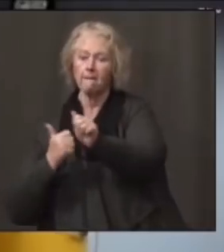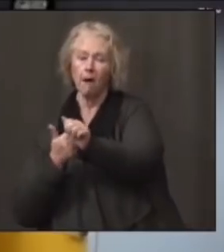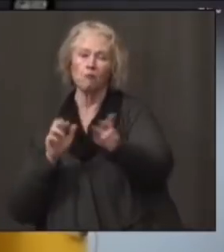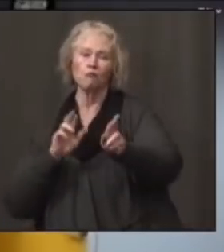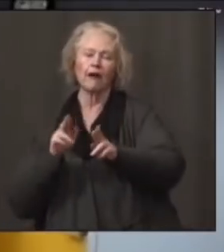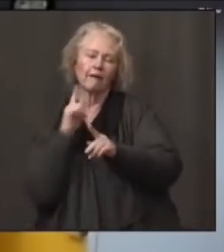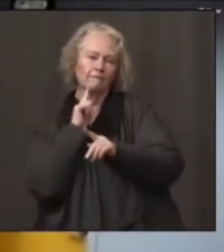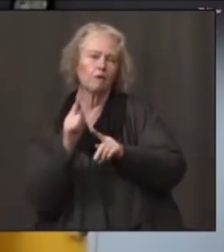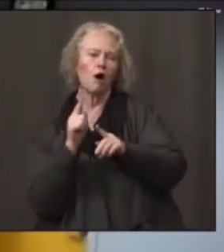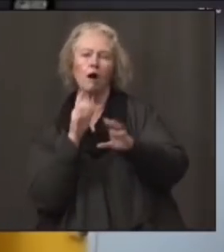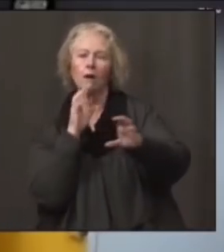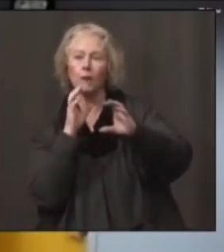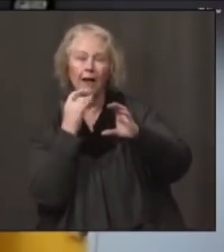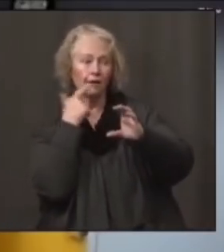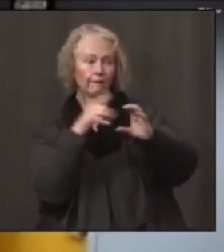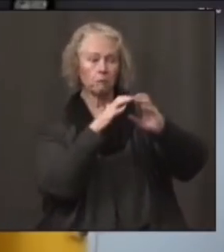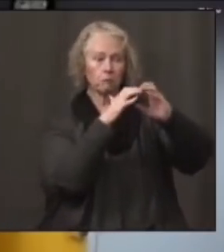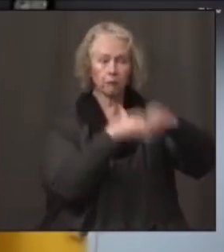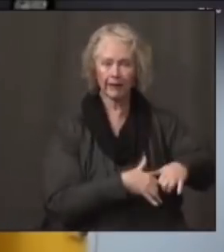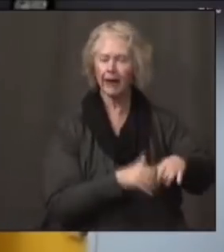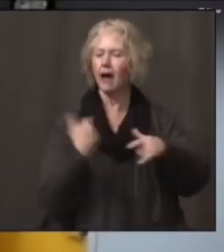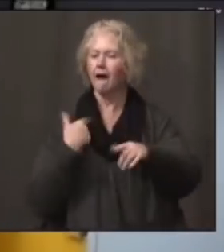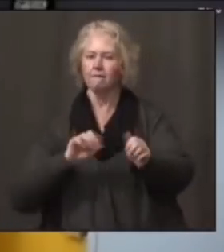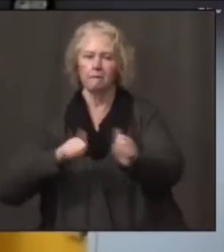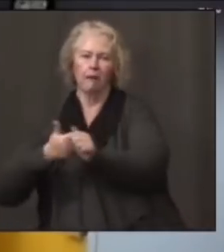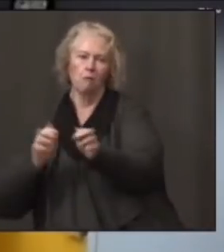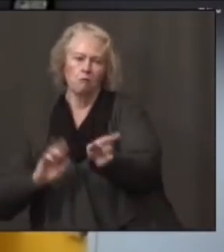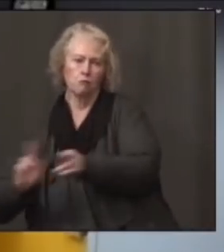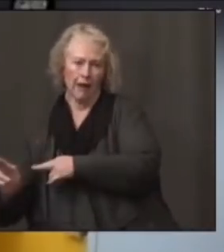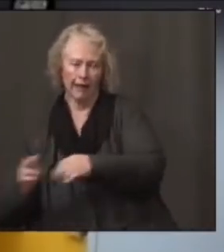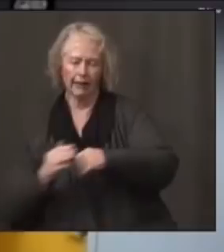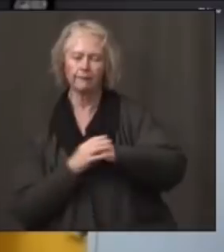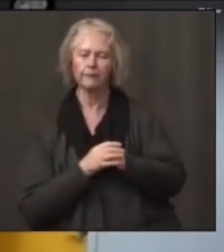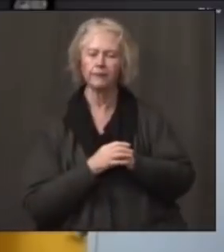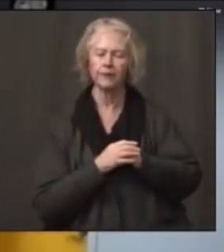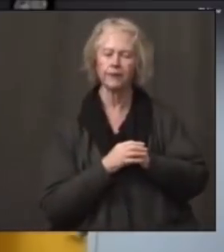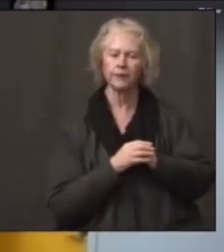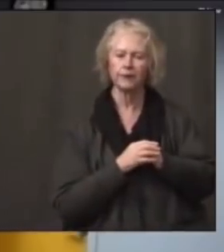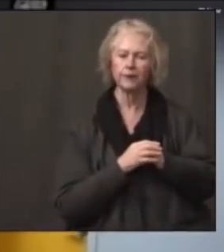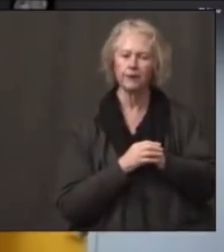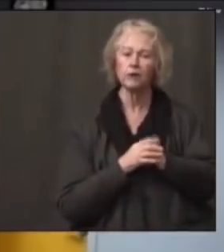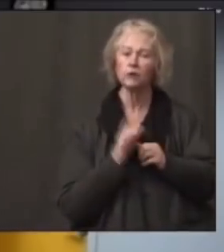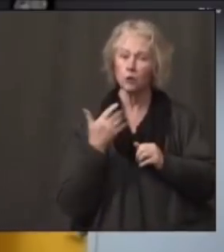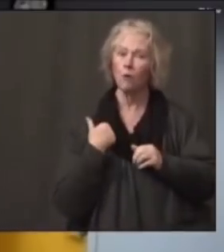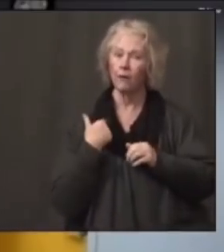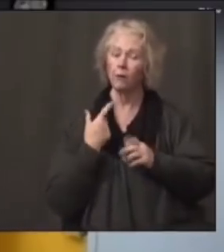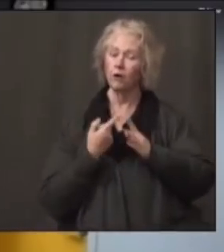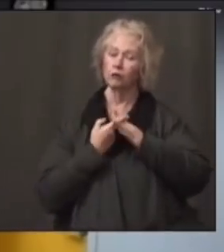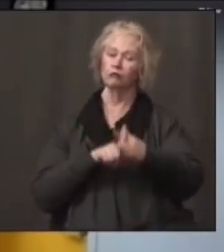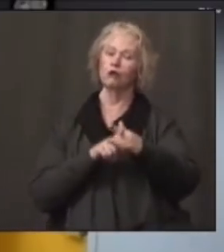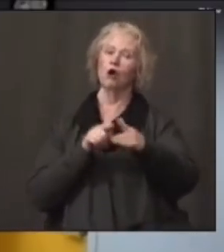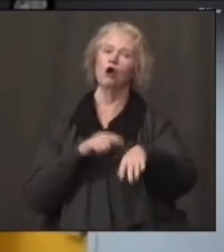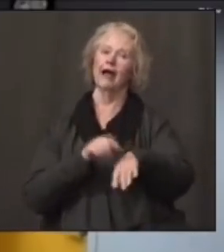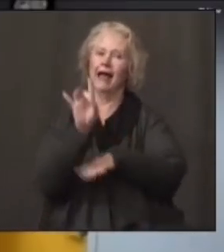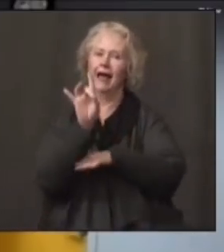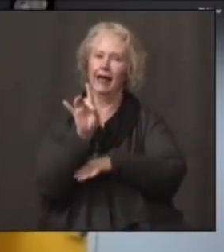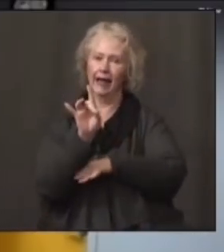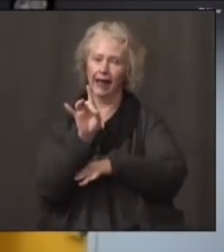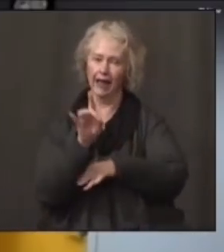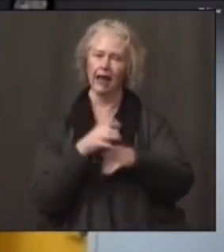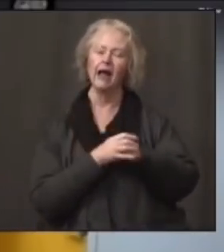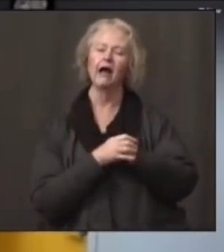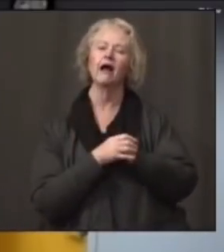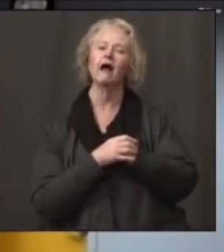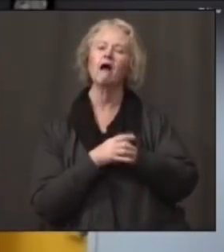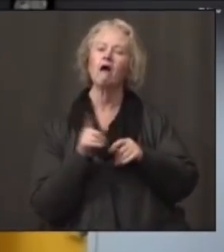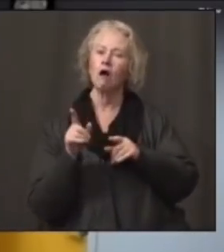different areas. So we open our event today at 8 p.m. It'll be on our web EOC platform